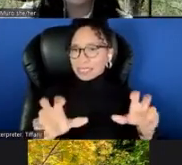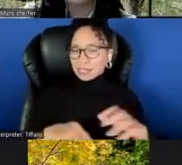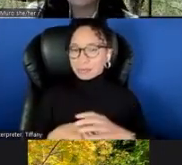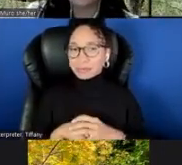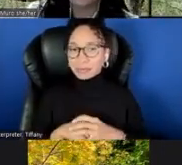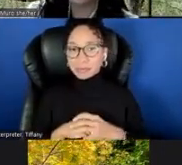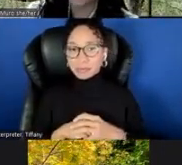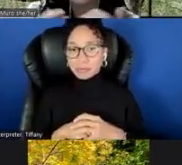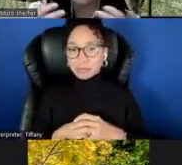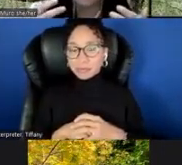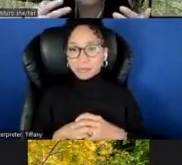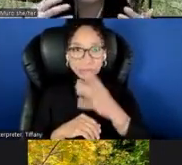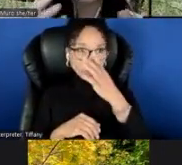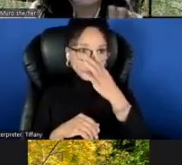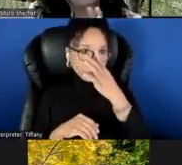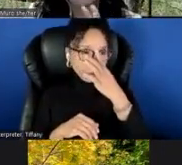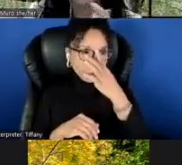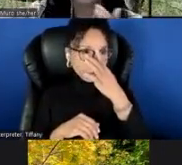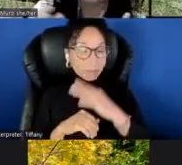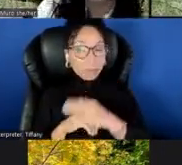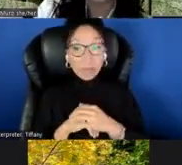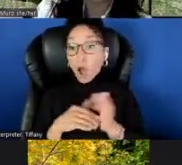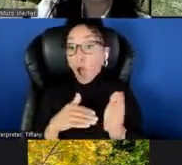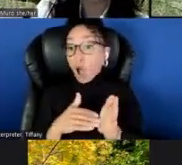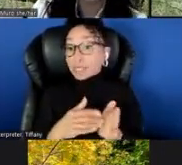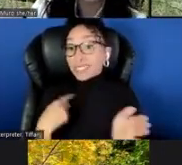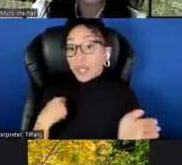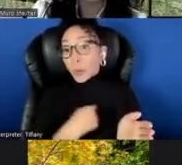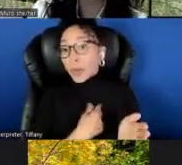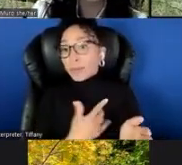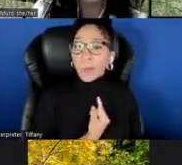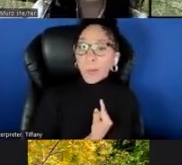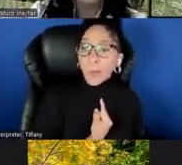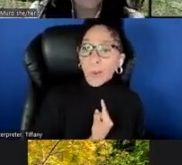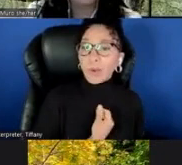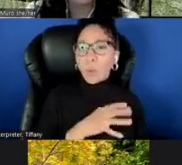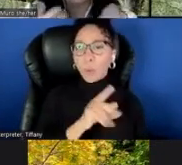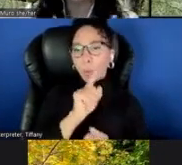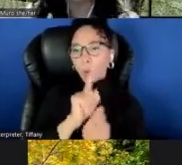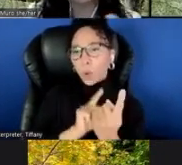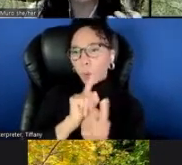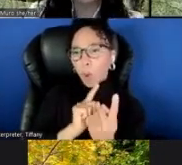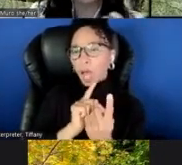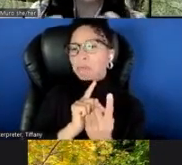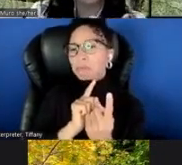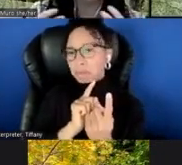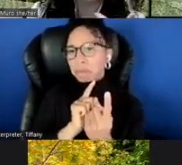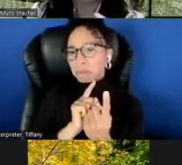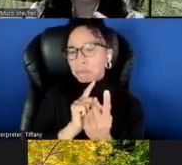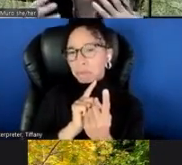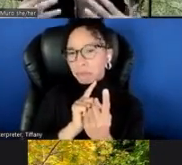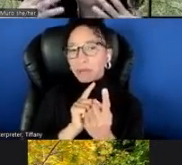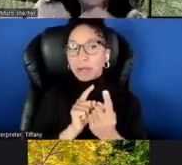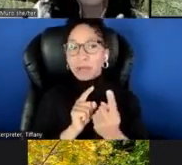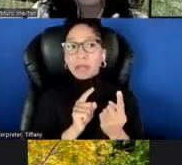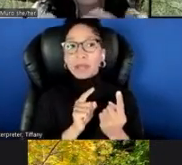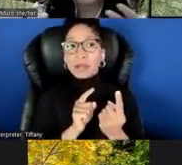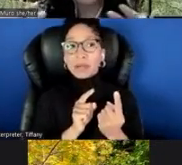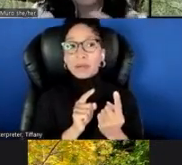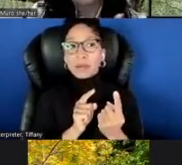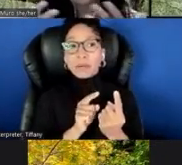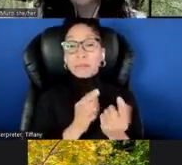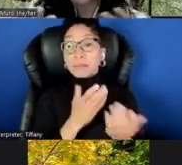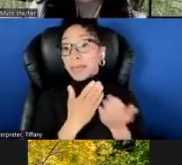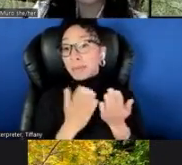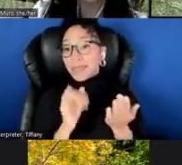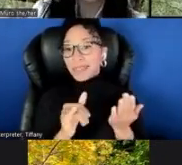we often spend a lot of times kind of alone or one-on-one spaces. And a piece of that is some of our individual reflection work. And